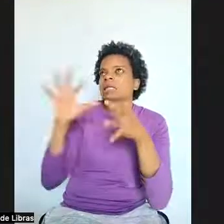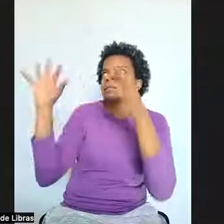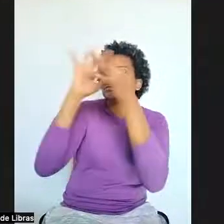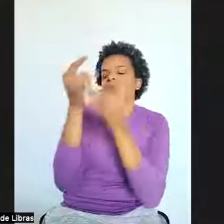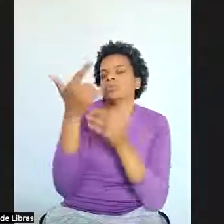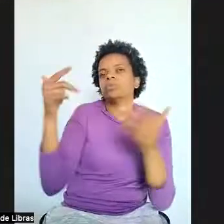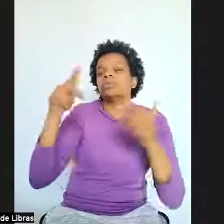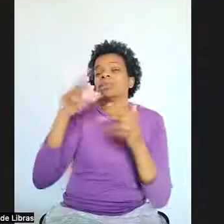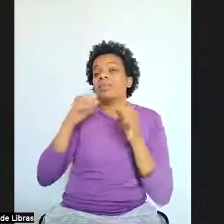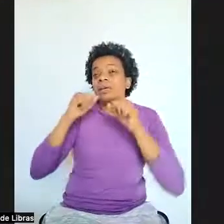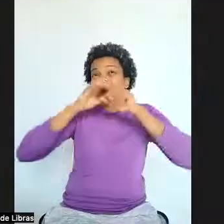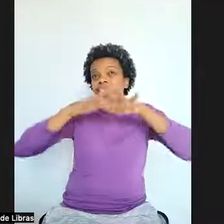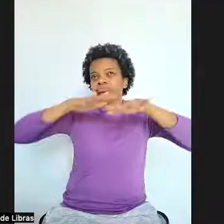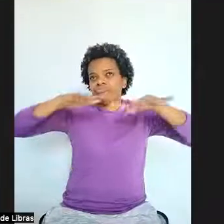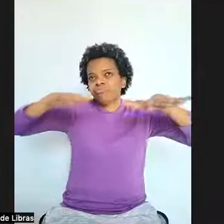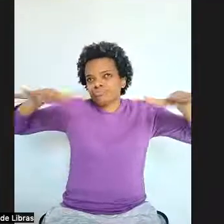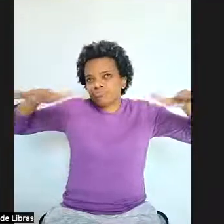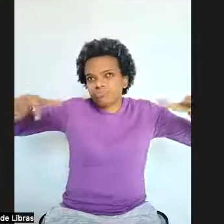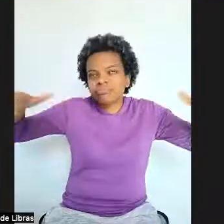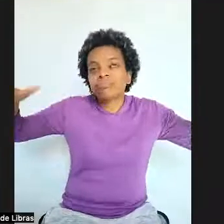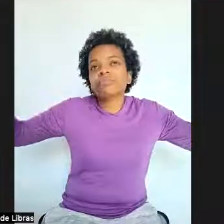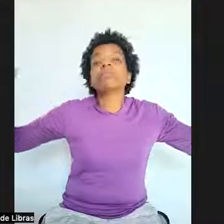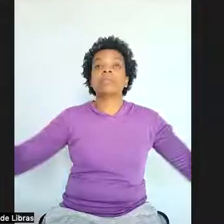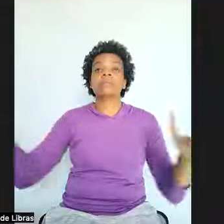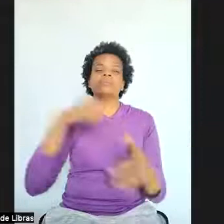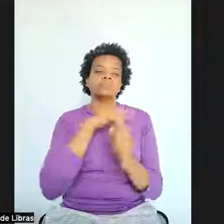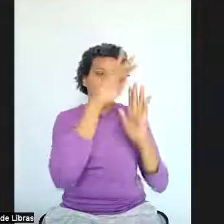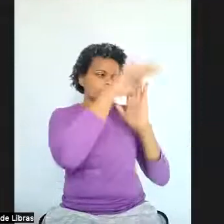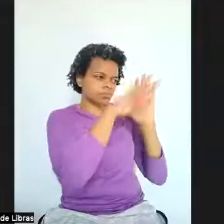Coral Vivo, it's an ecosystemically project. There is a broader approach.